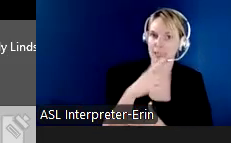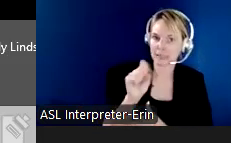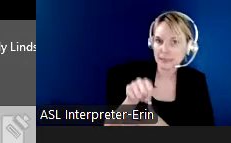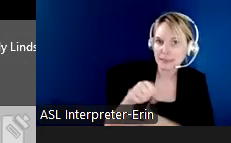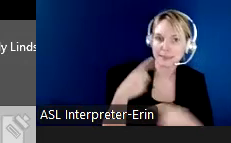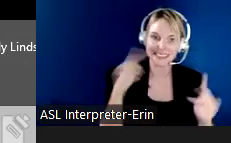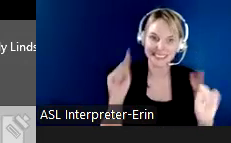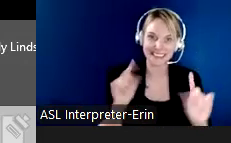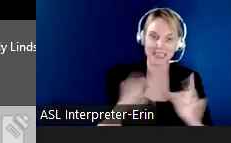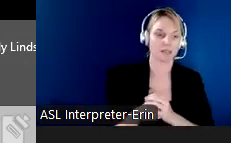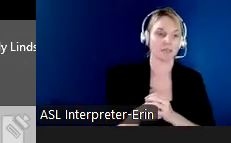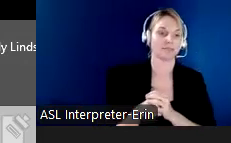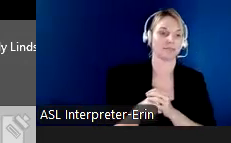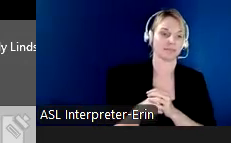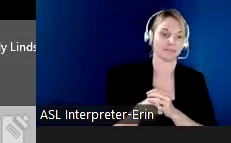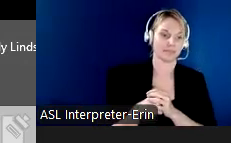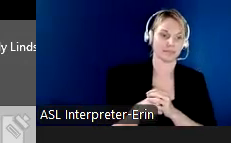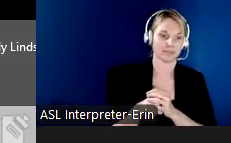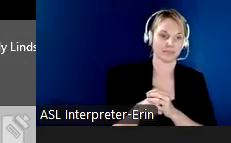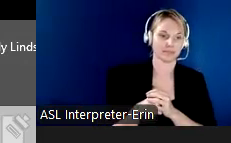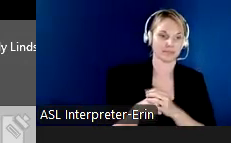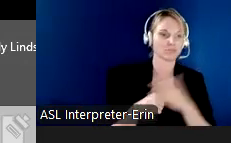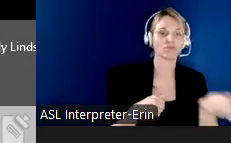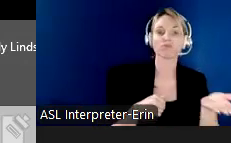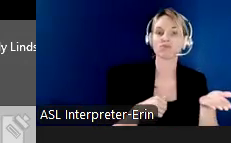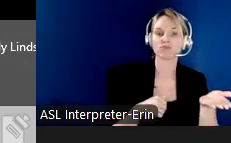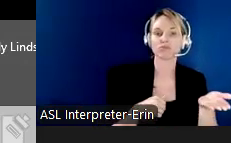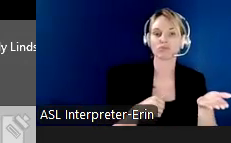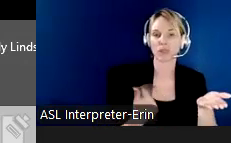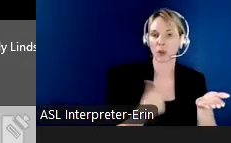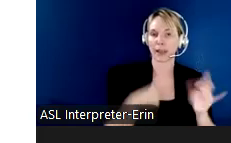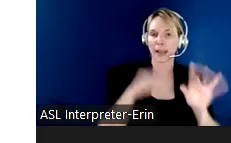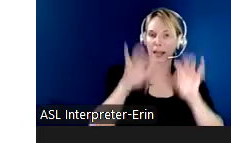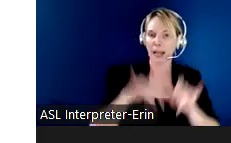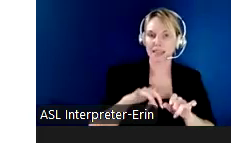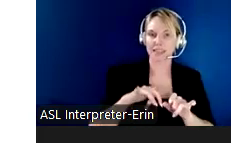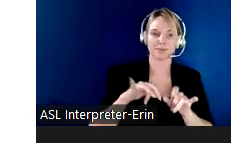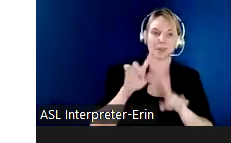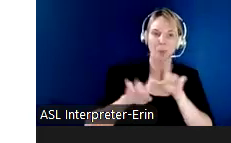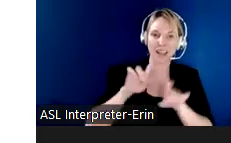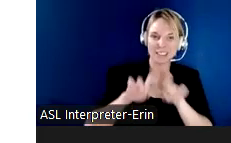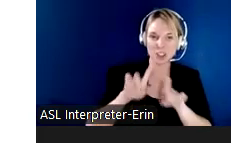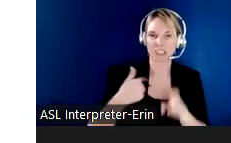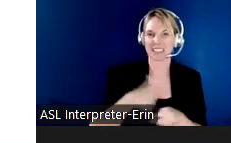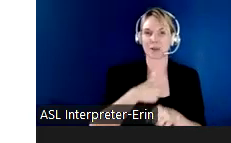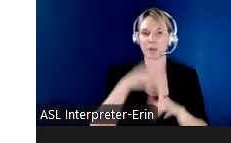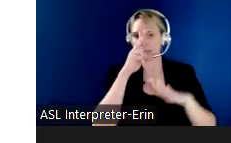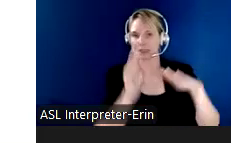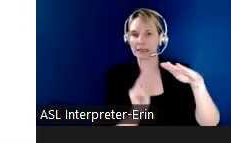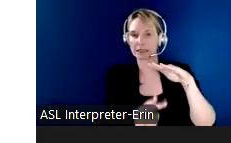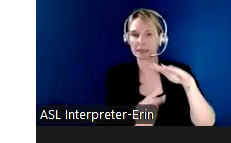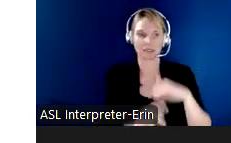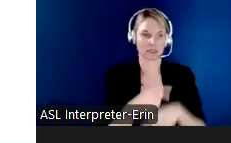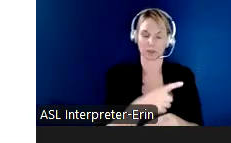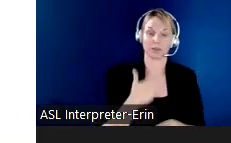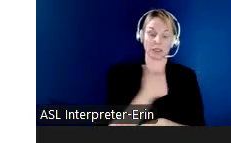Okay, so we put together kind of some questions that we anticipate uh, you guys might have. Oh, sorry